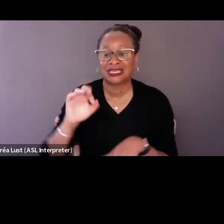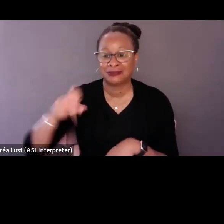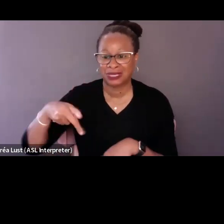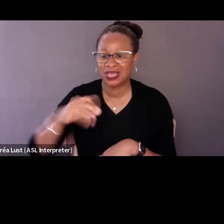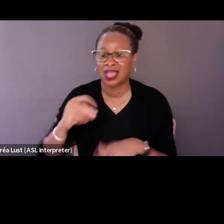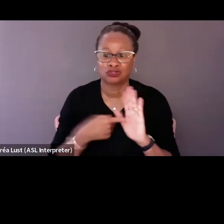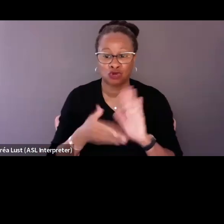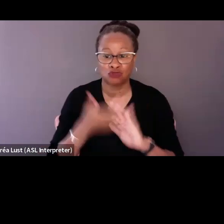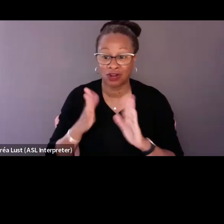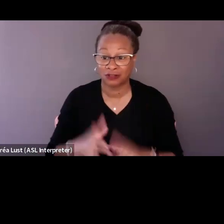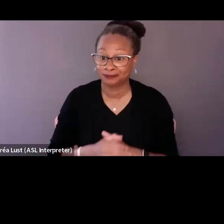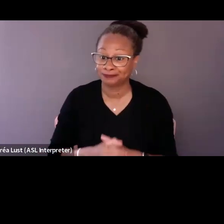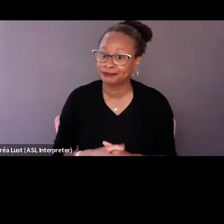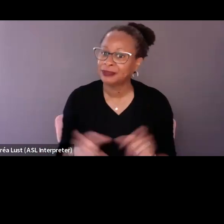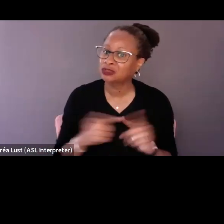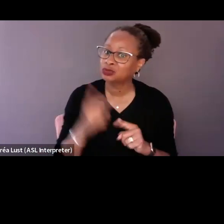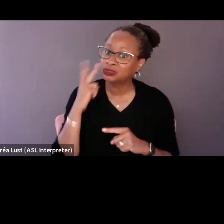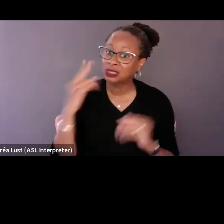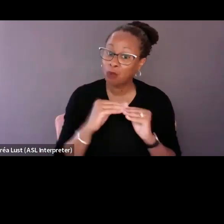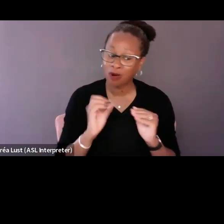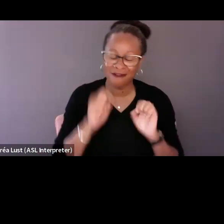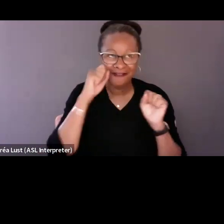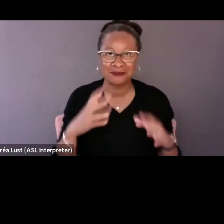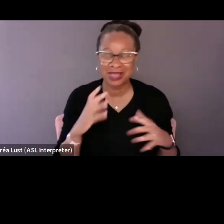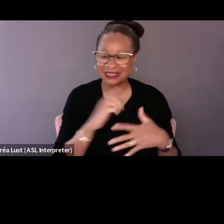see more of our amazing lineup, please visit